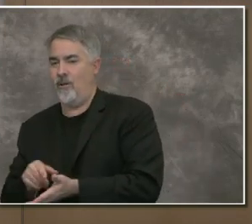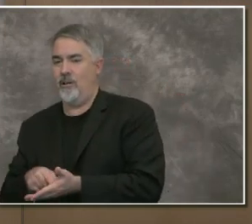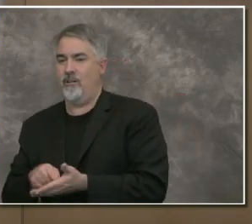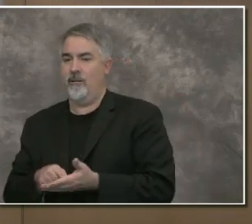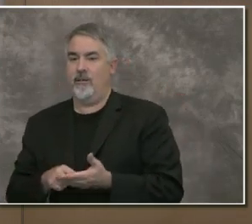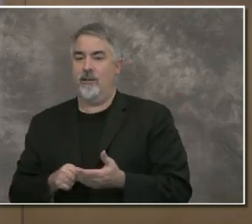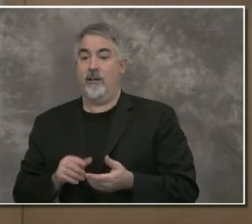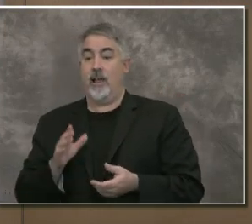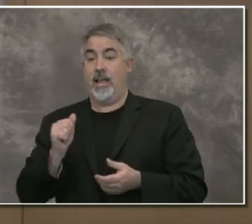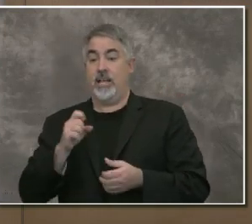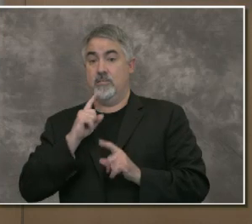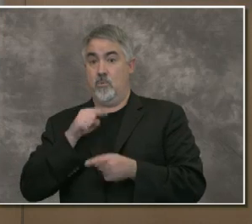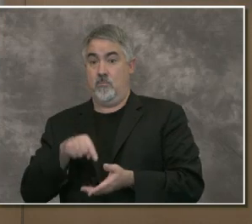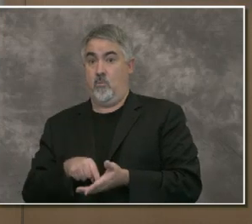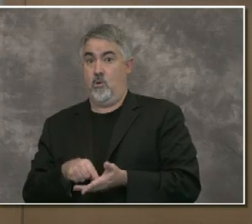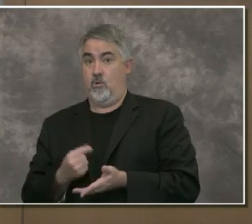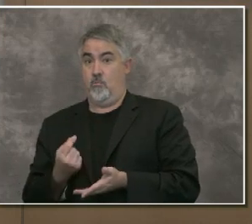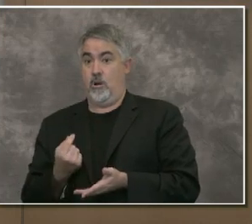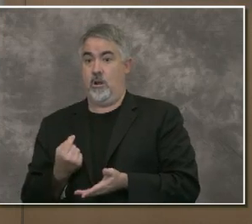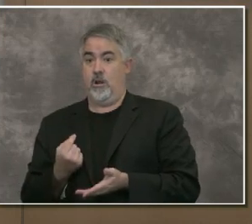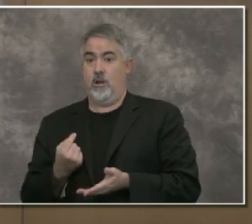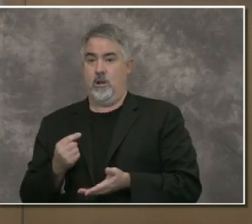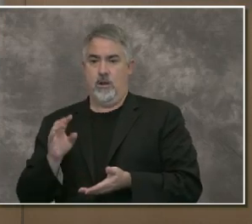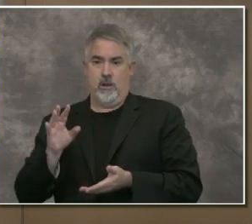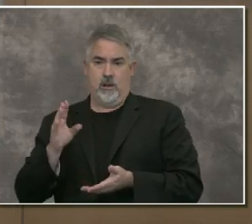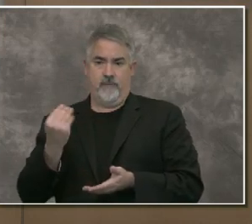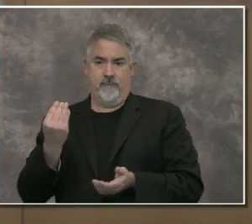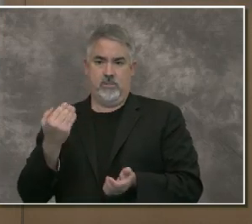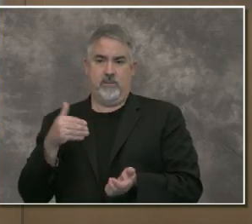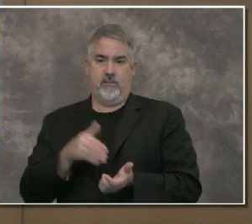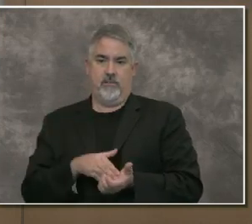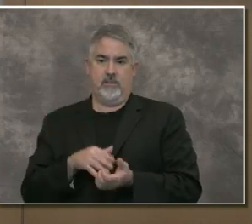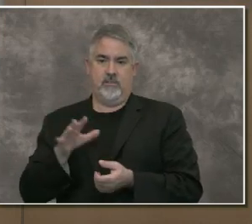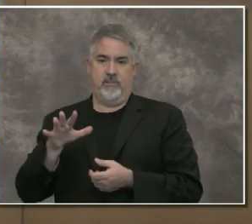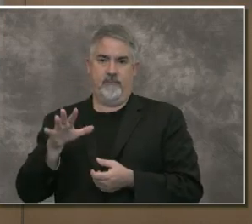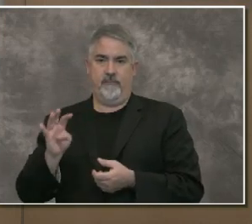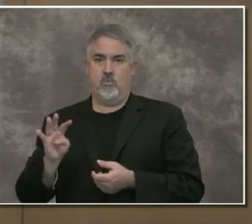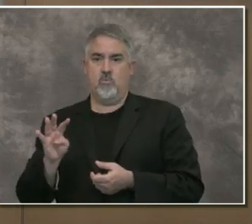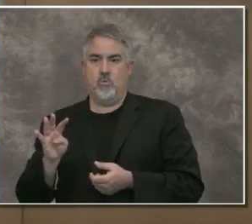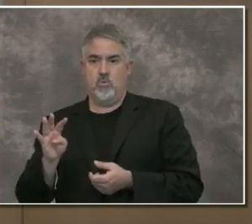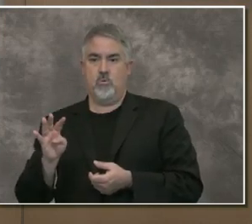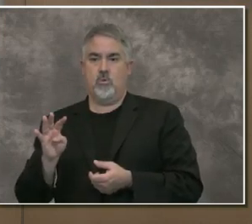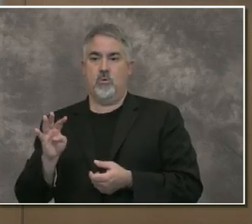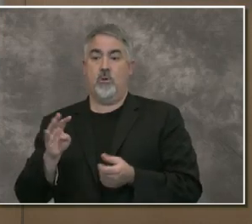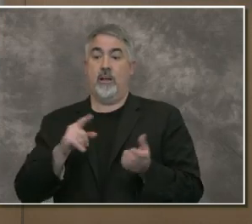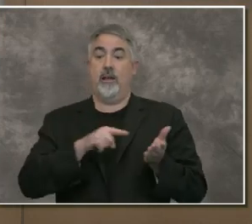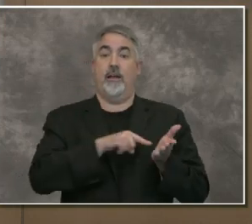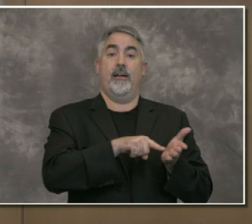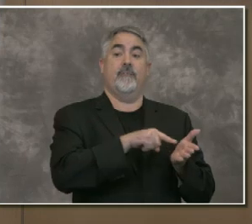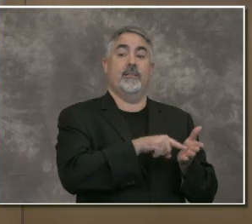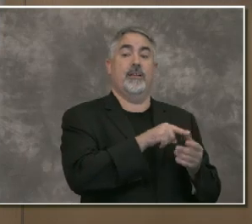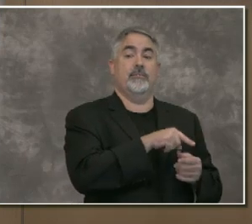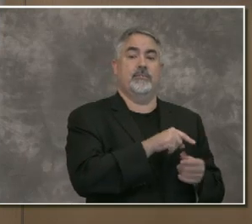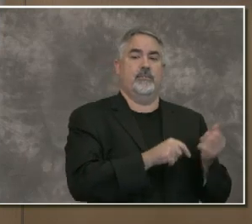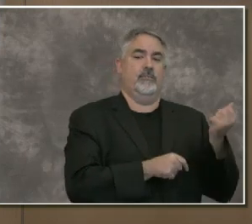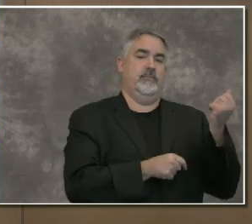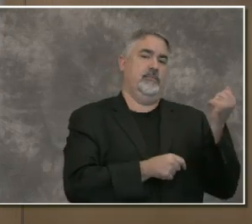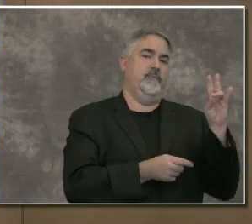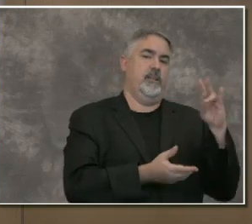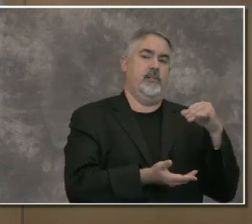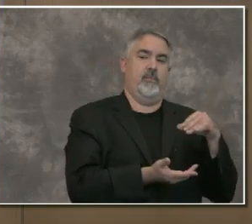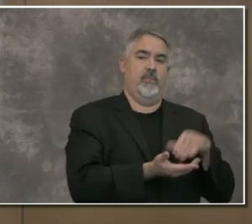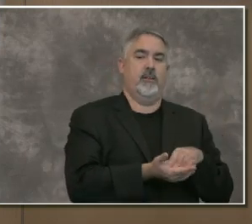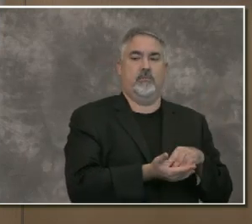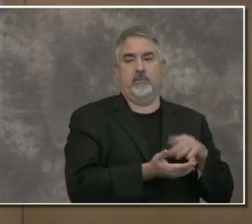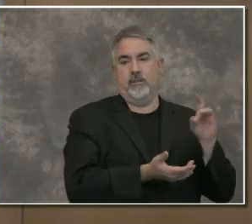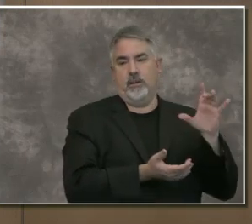reported to date are 1,454, but the number of investigations is 1,718. The number of cases that